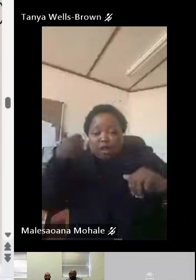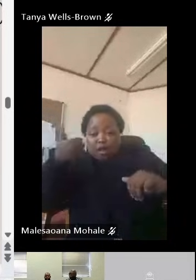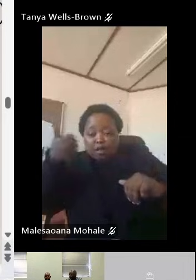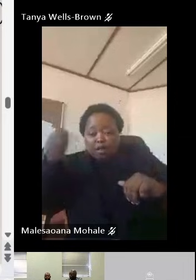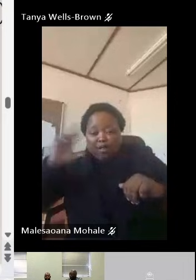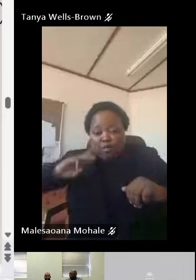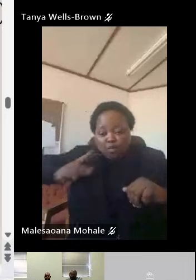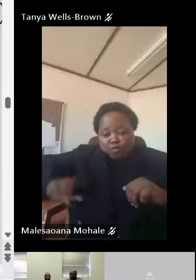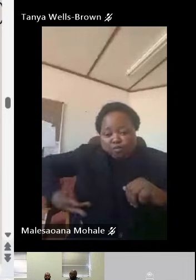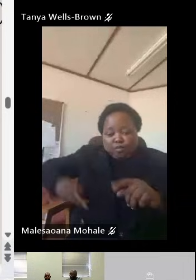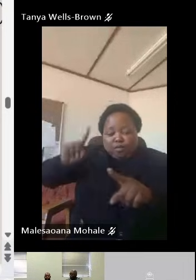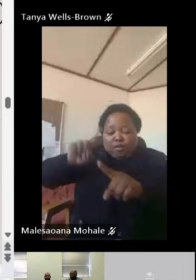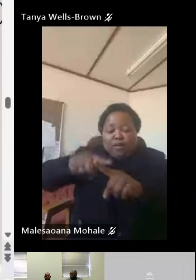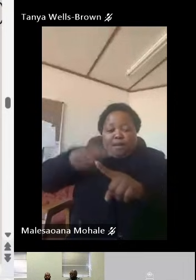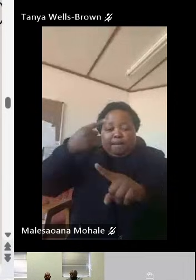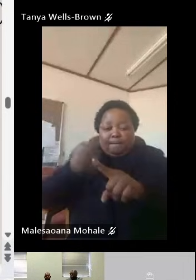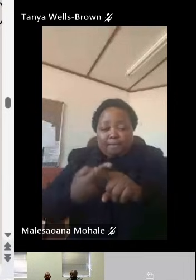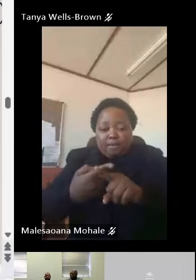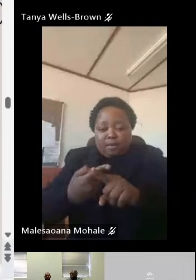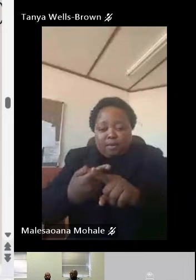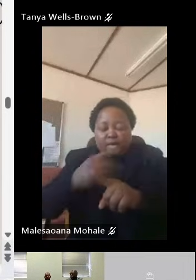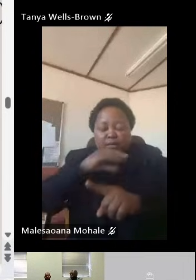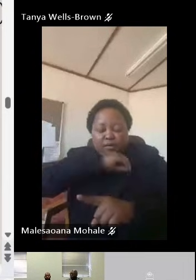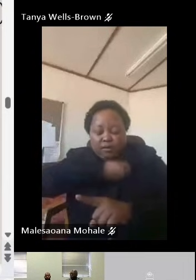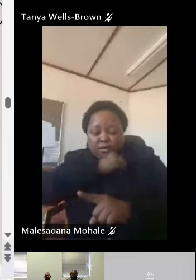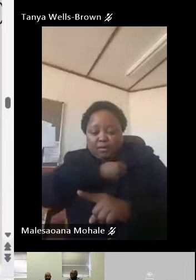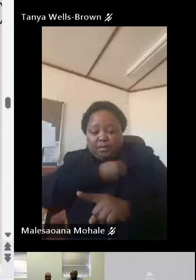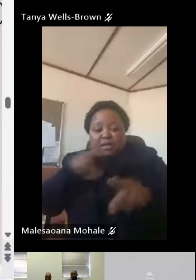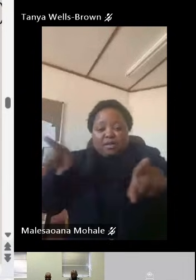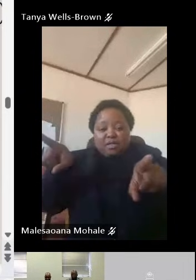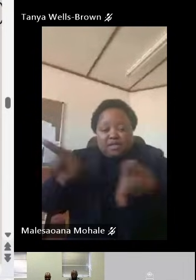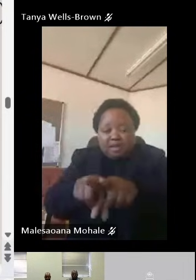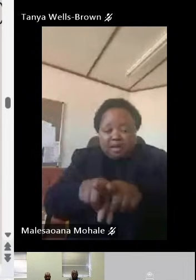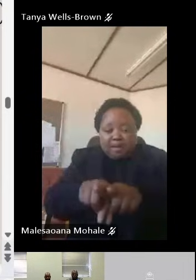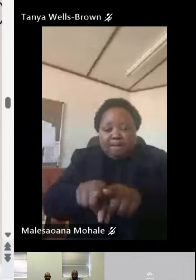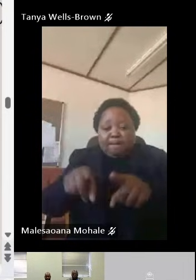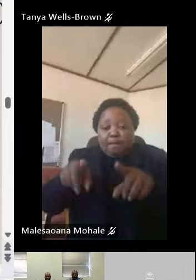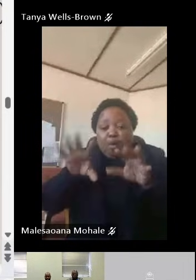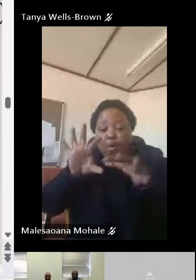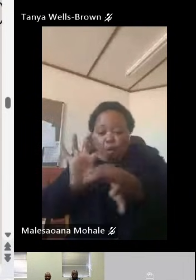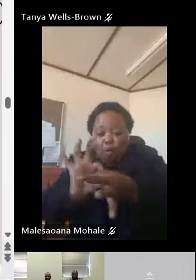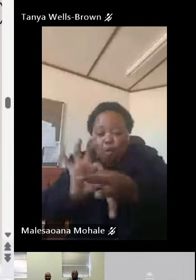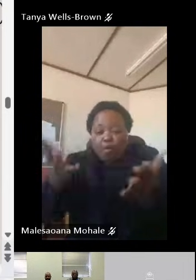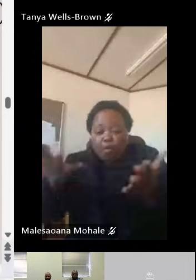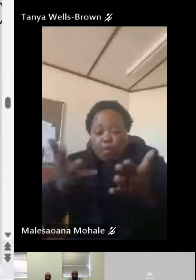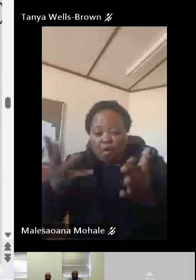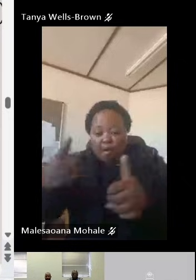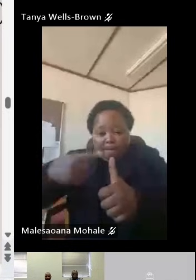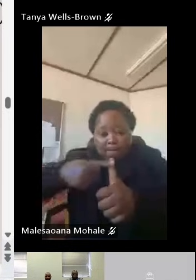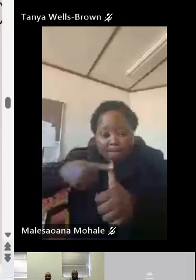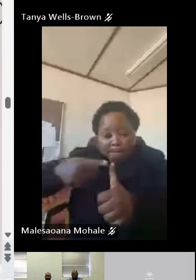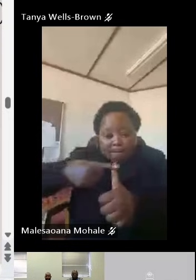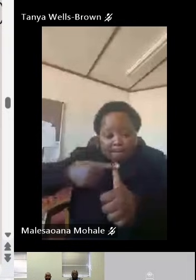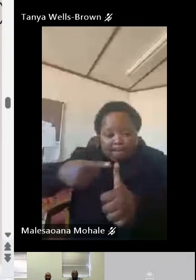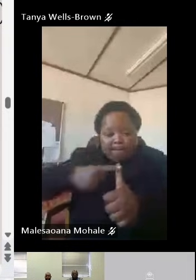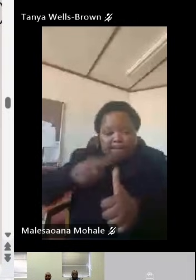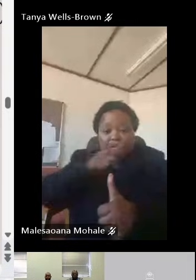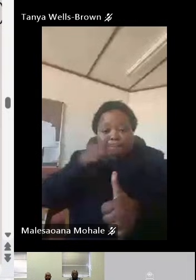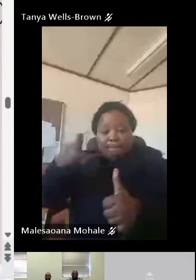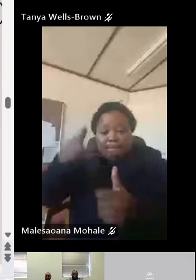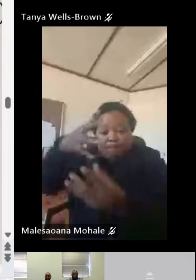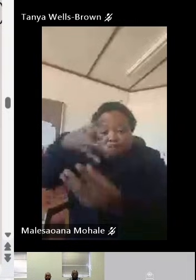She's also having same disability. And perhaps here in Maseru, her family has